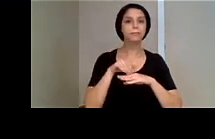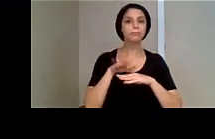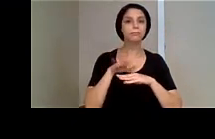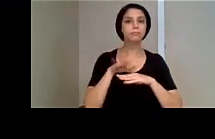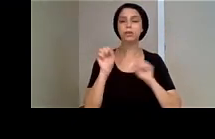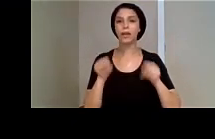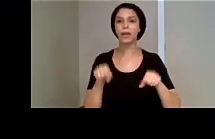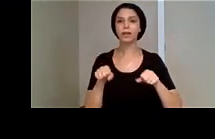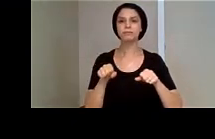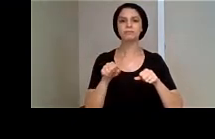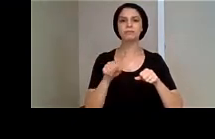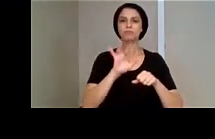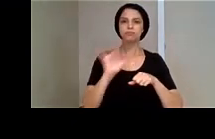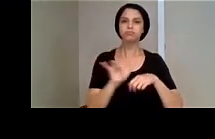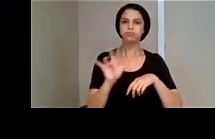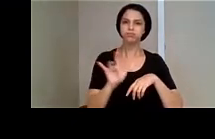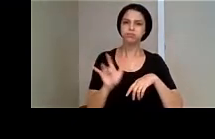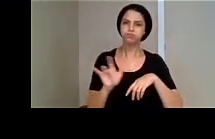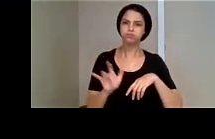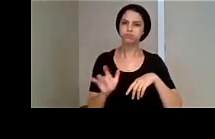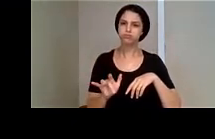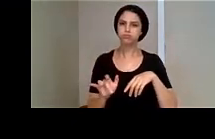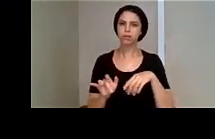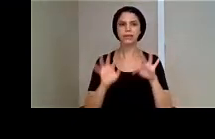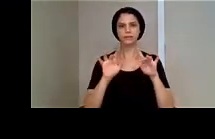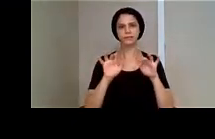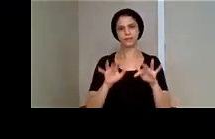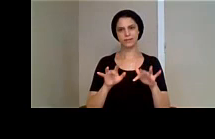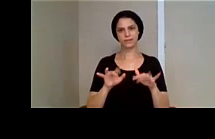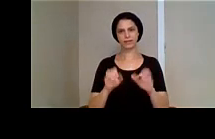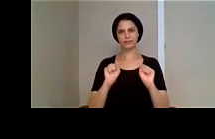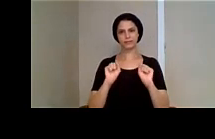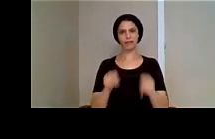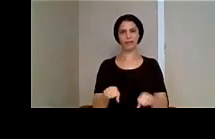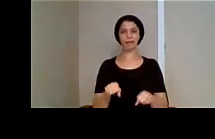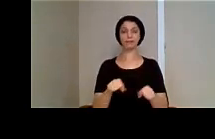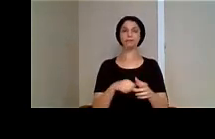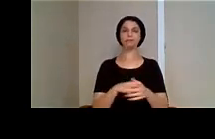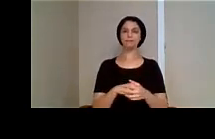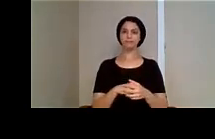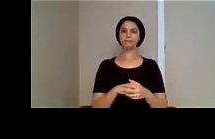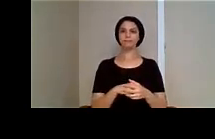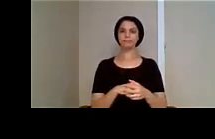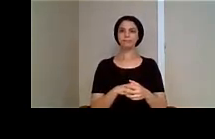then down below on the bottom of the screen, I get a text entry. At the root, this is